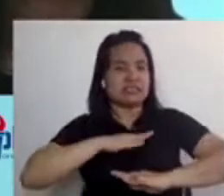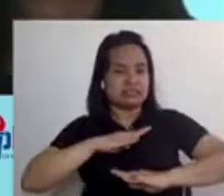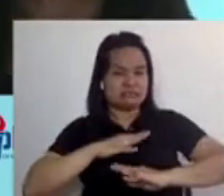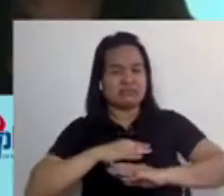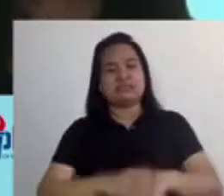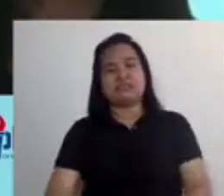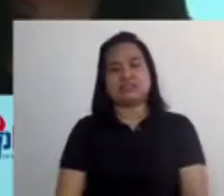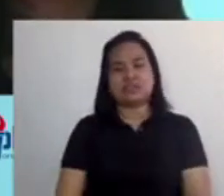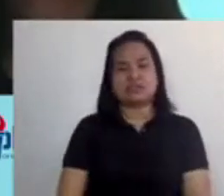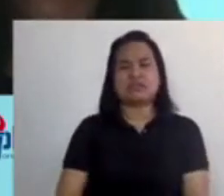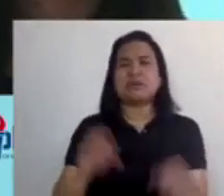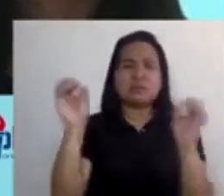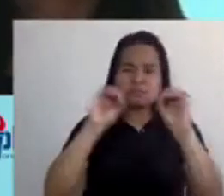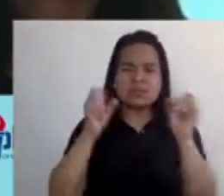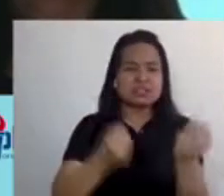of 1 or a poor.